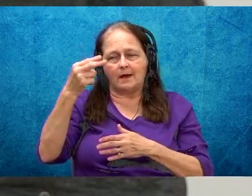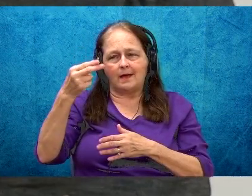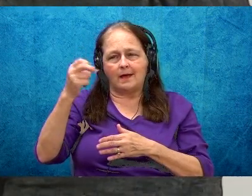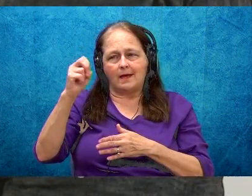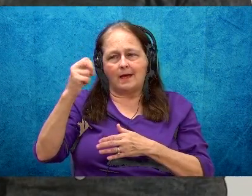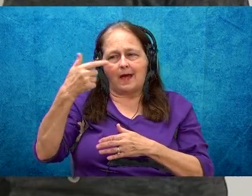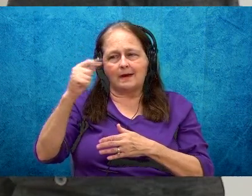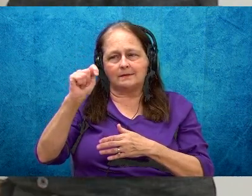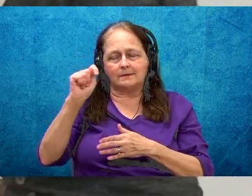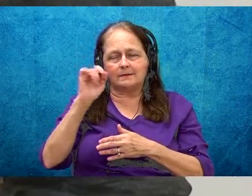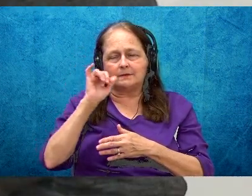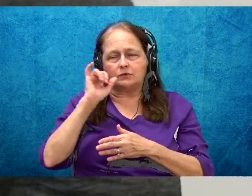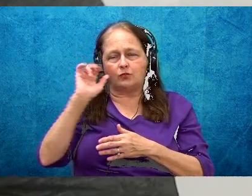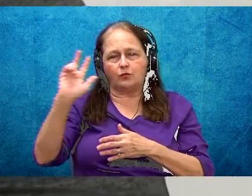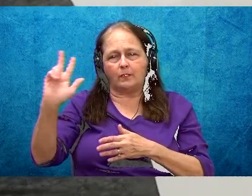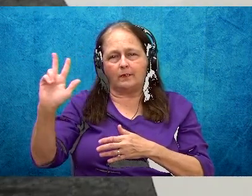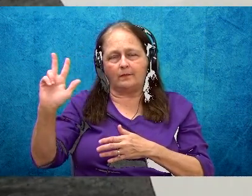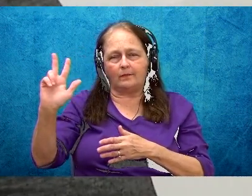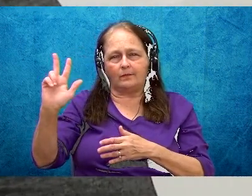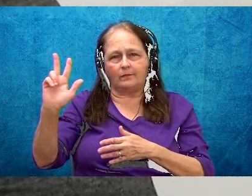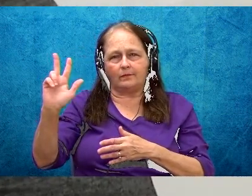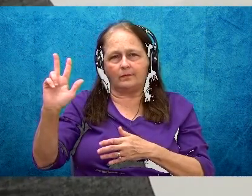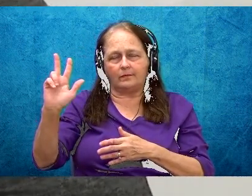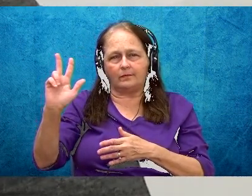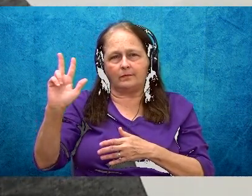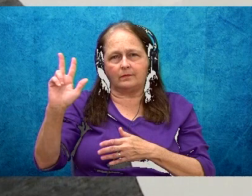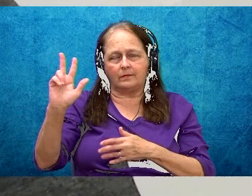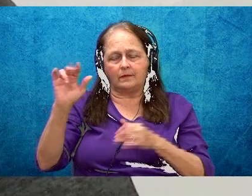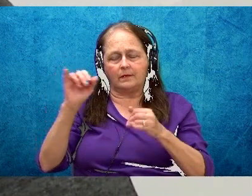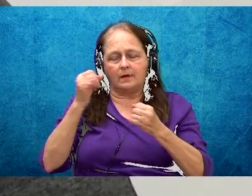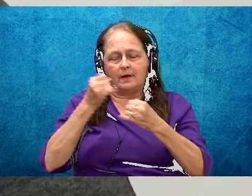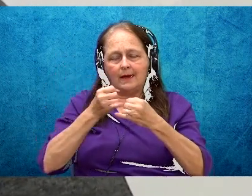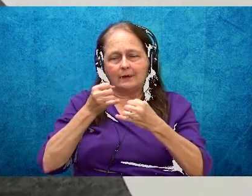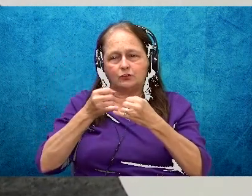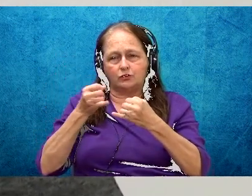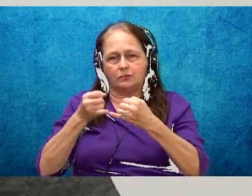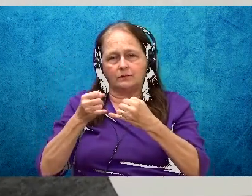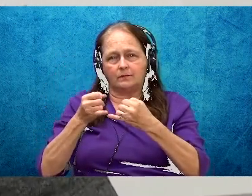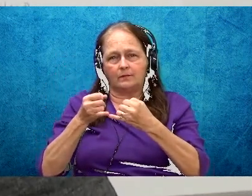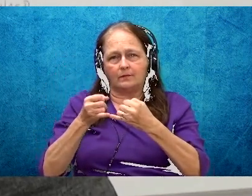3, okay? And these, of course, are all inches.